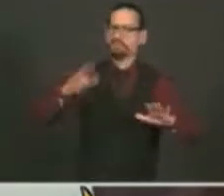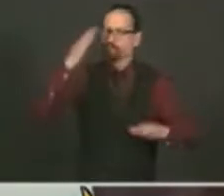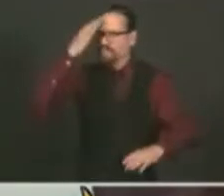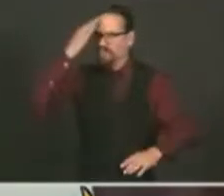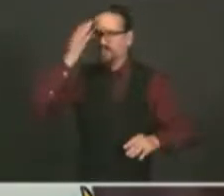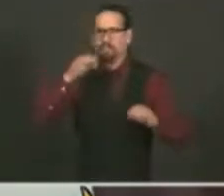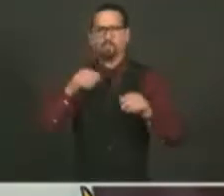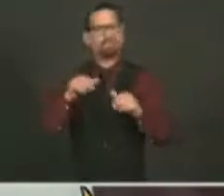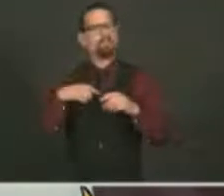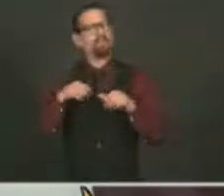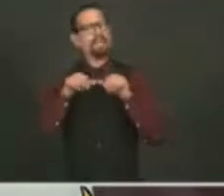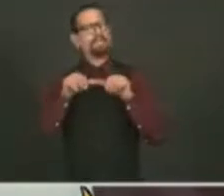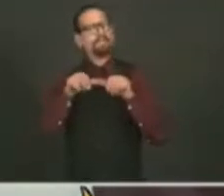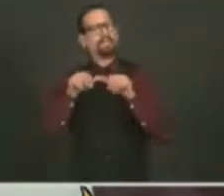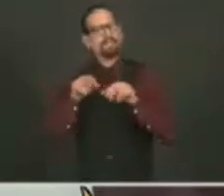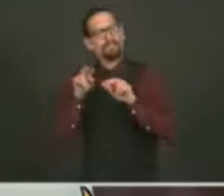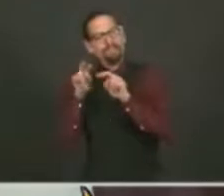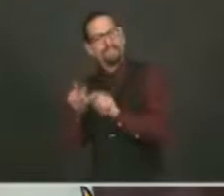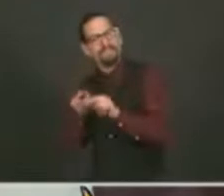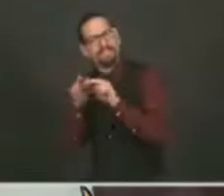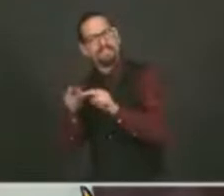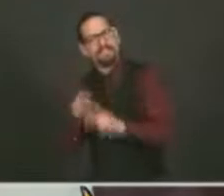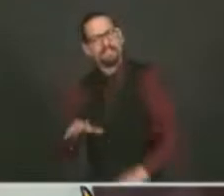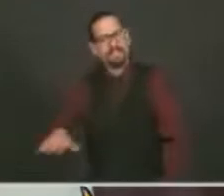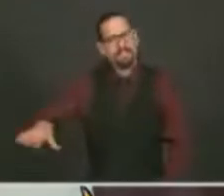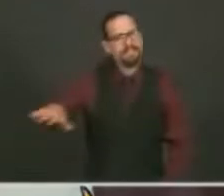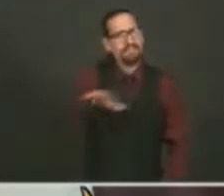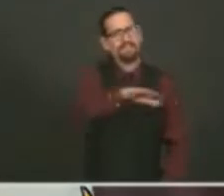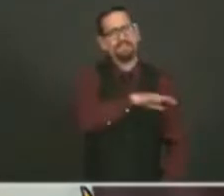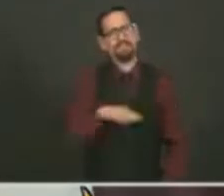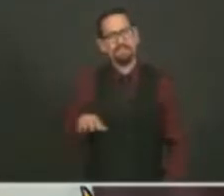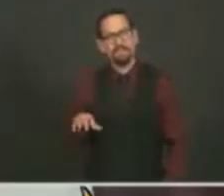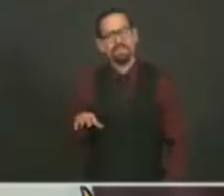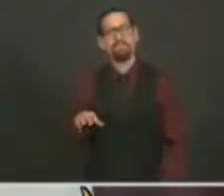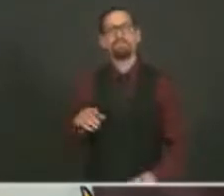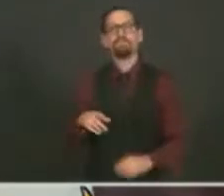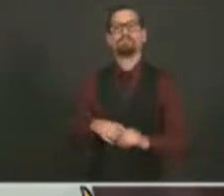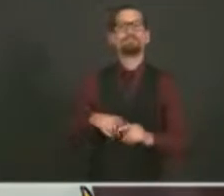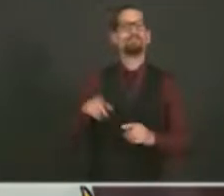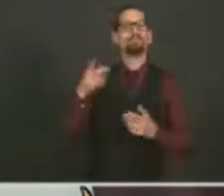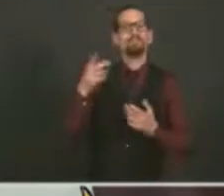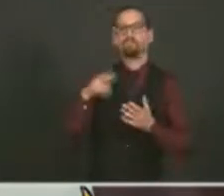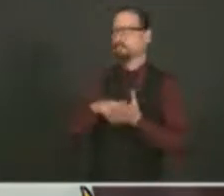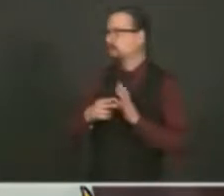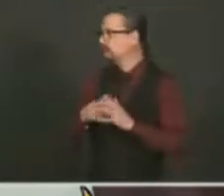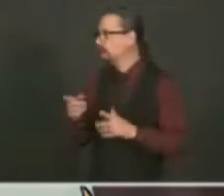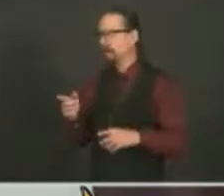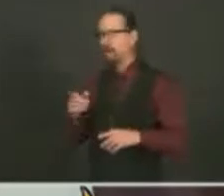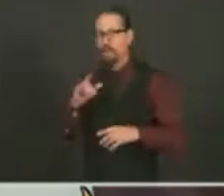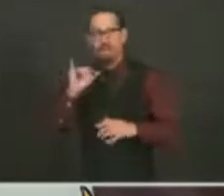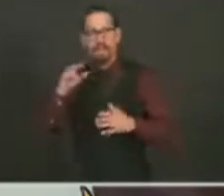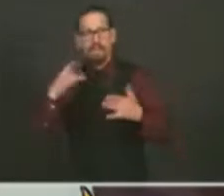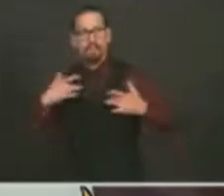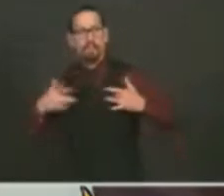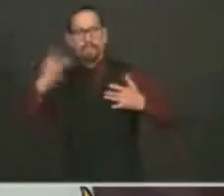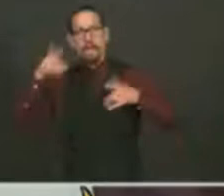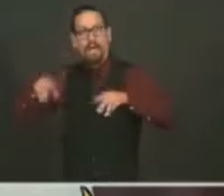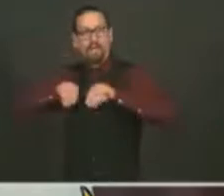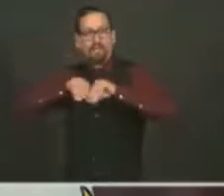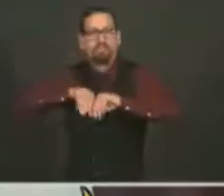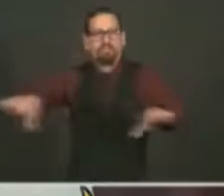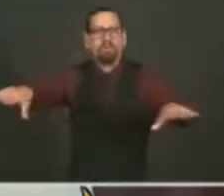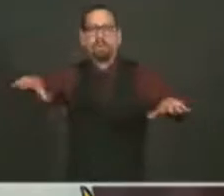It does not mean that they've been having spread or a high preponderance of